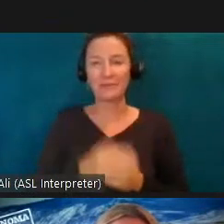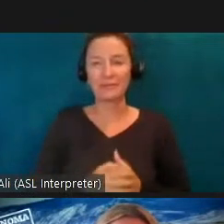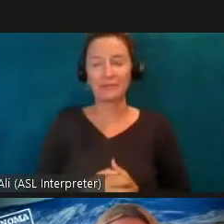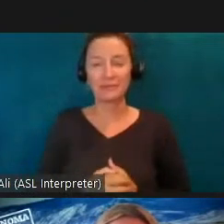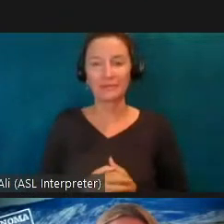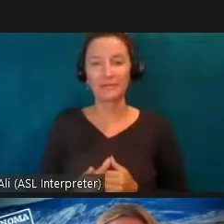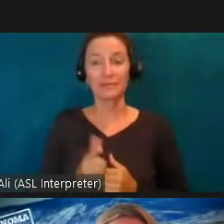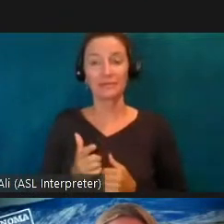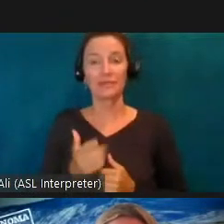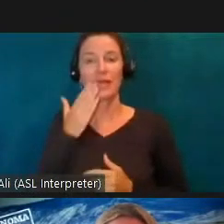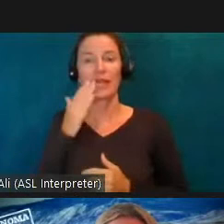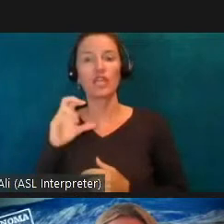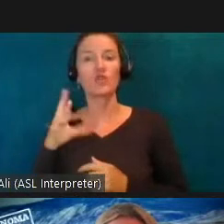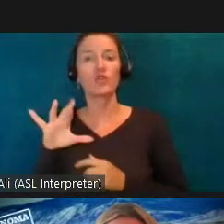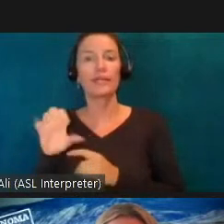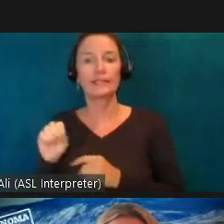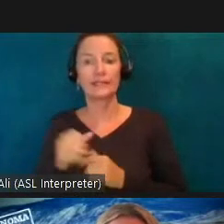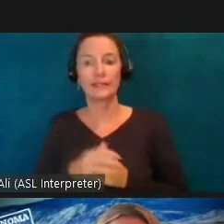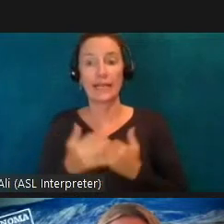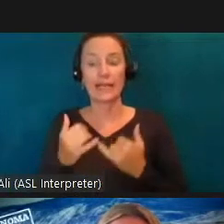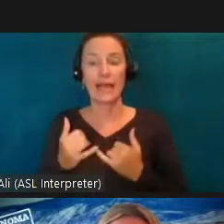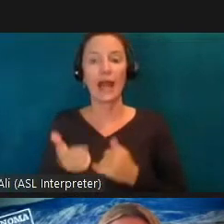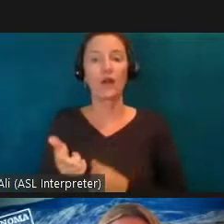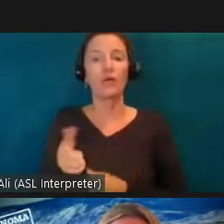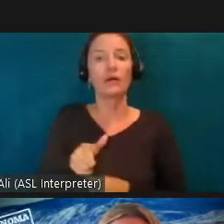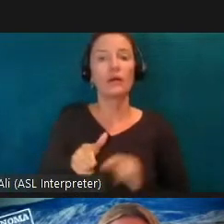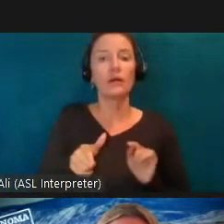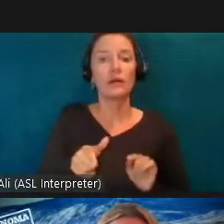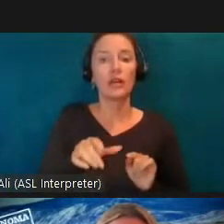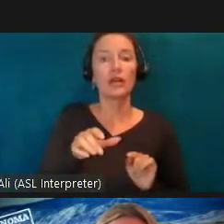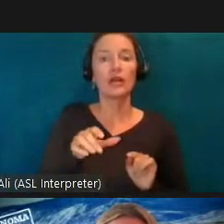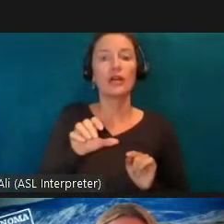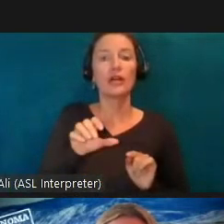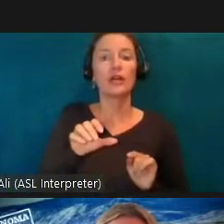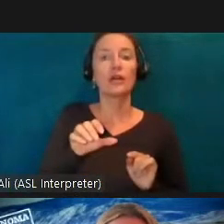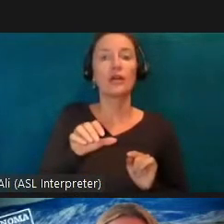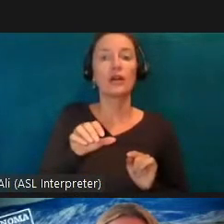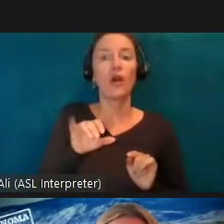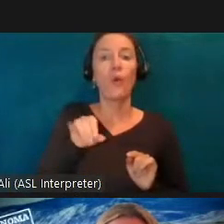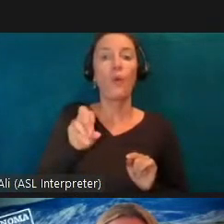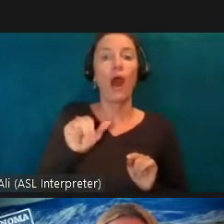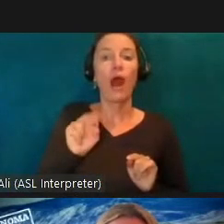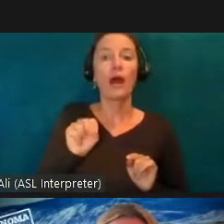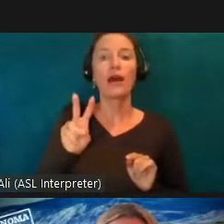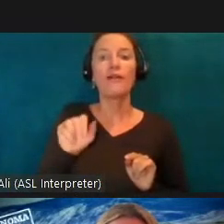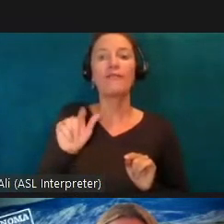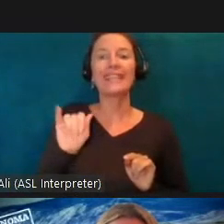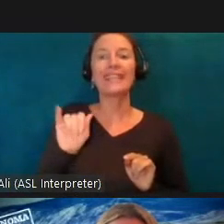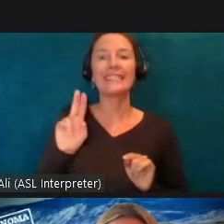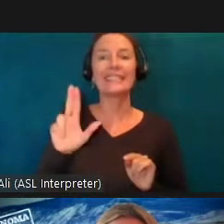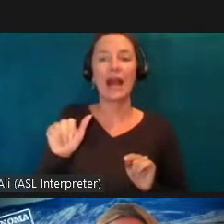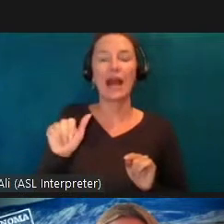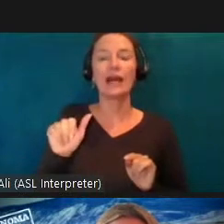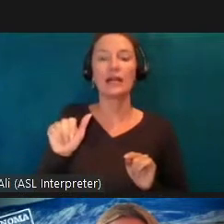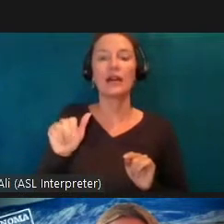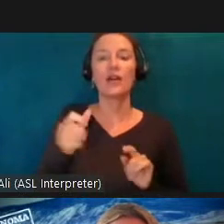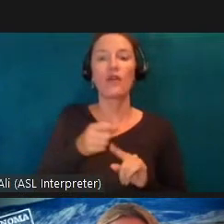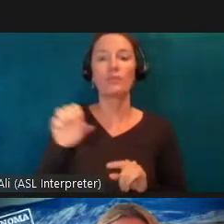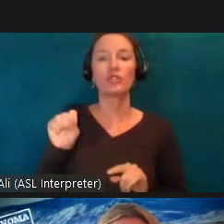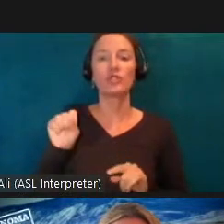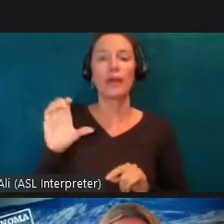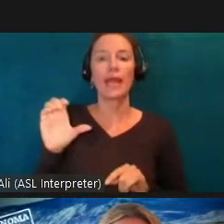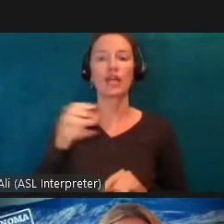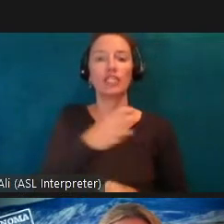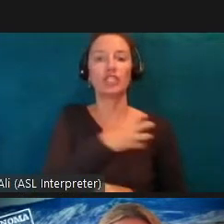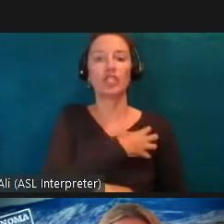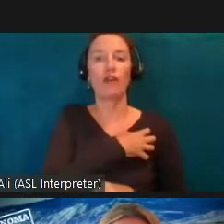Thank you, Chris. We'll now go to Sergeant Juan Valencia of the Sonoma County Sheriff's Office to give us an